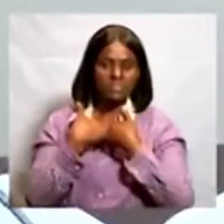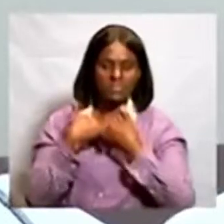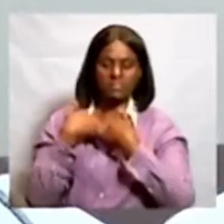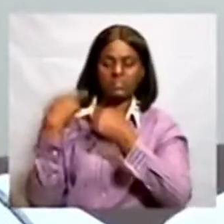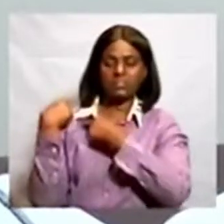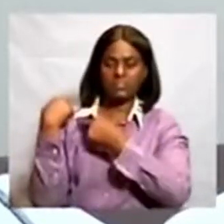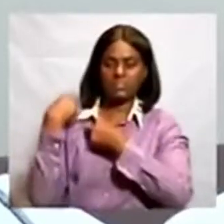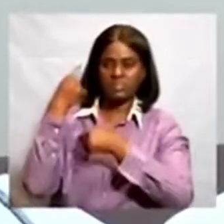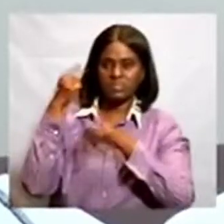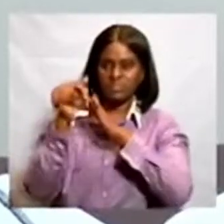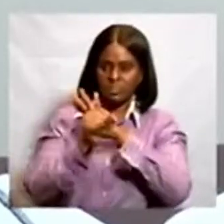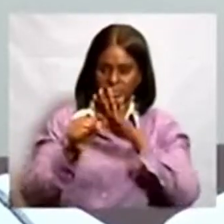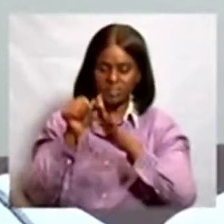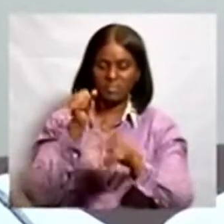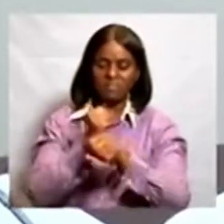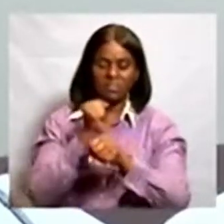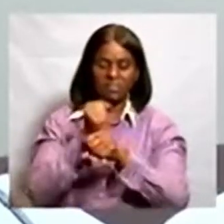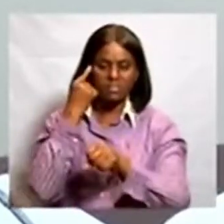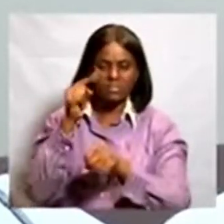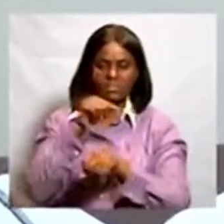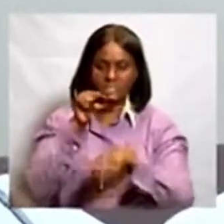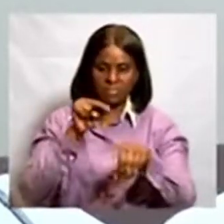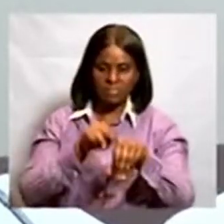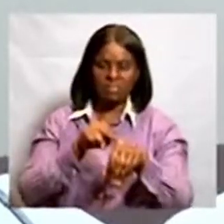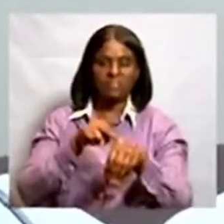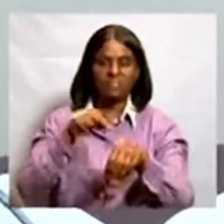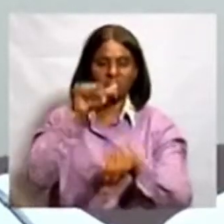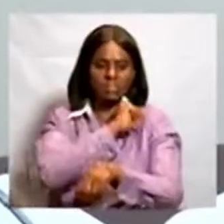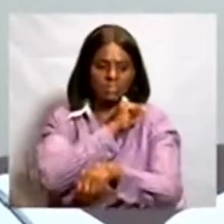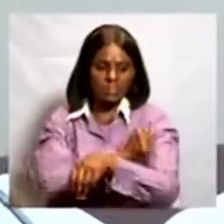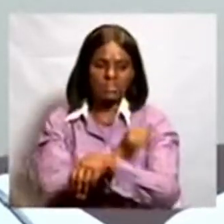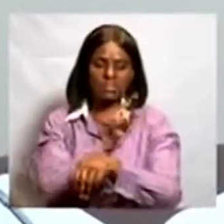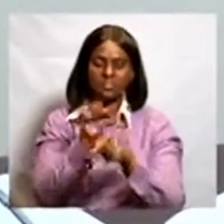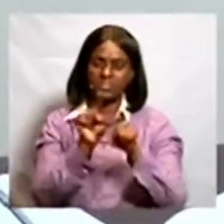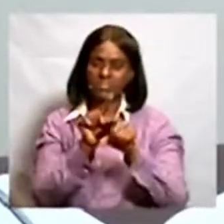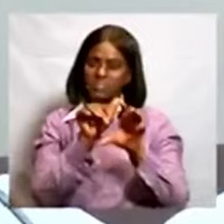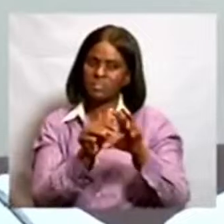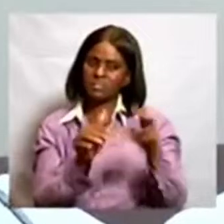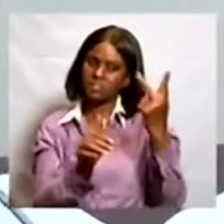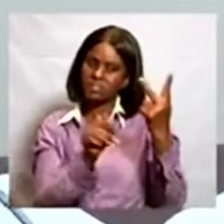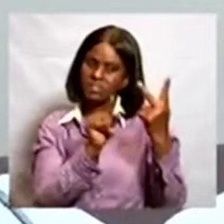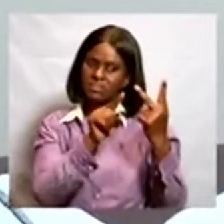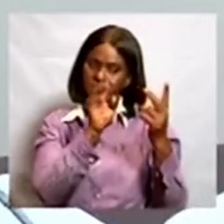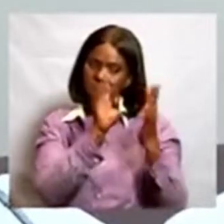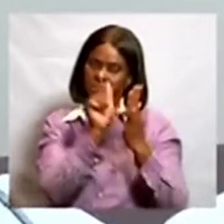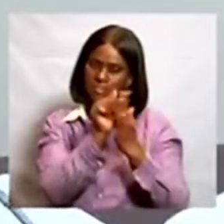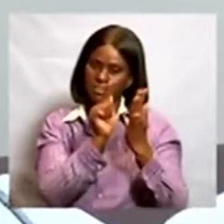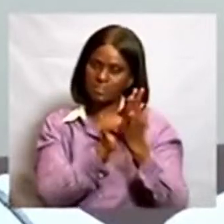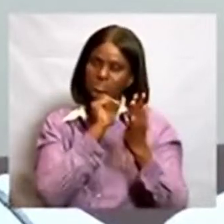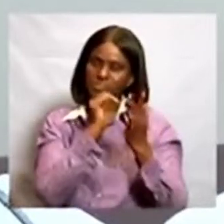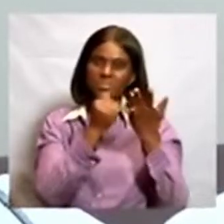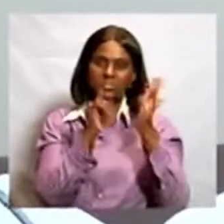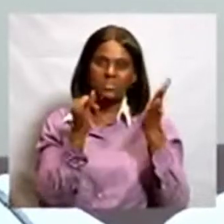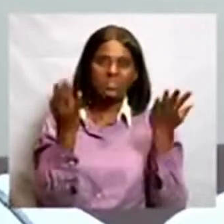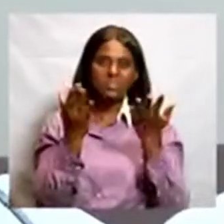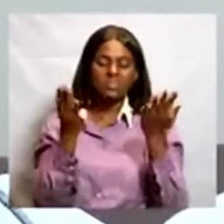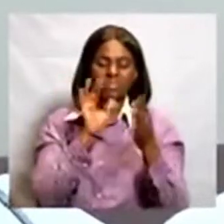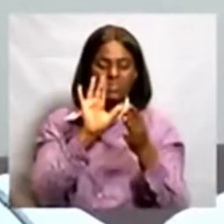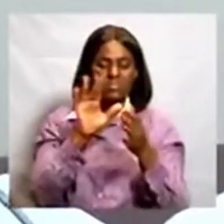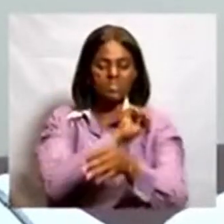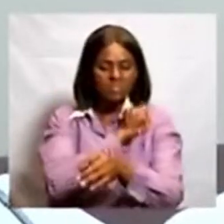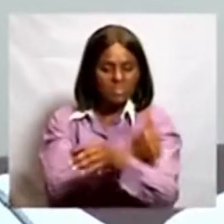of a sub-framework of a national qualifications framework, Part 3 of the bill does not identify the